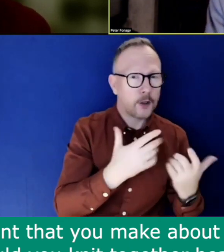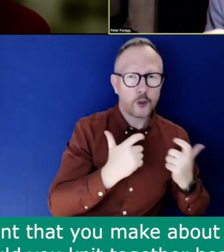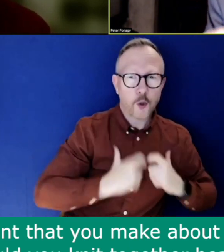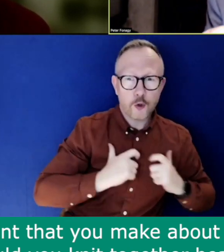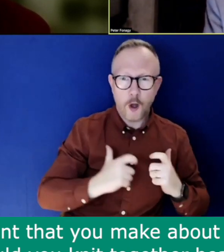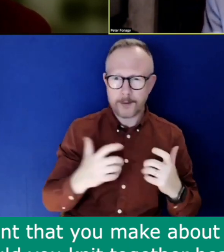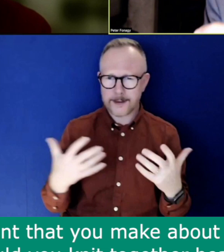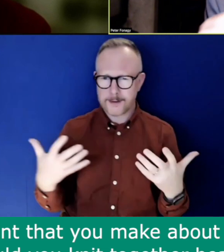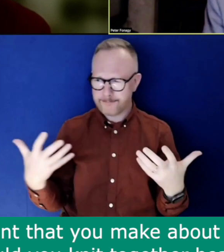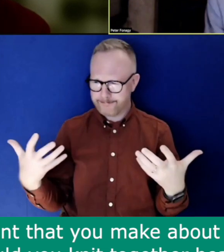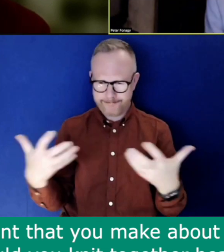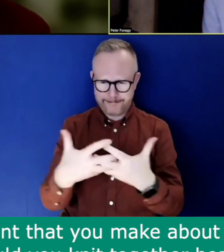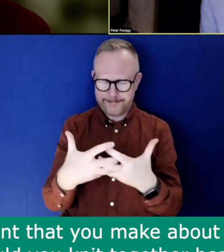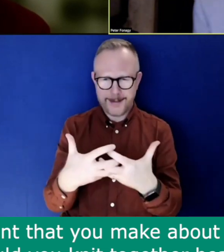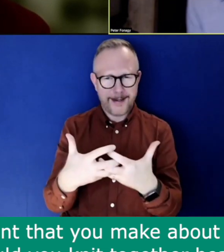How would you